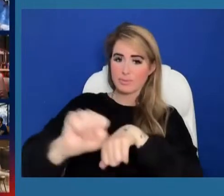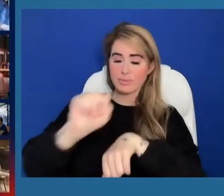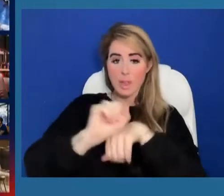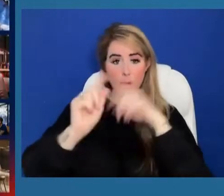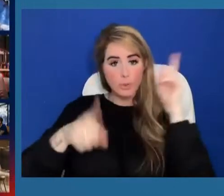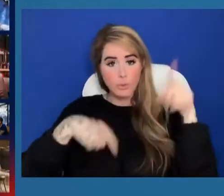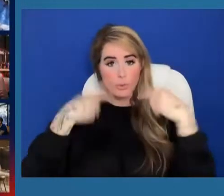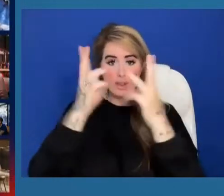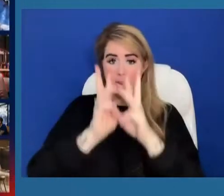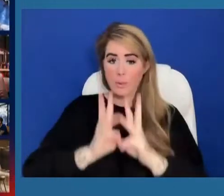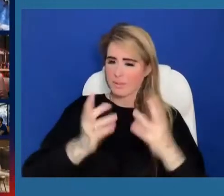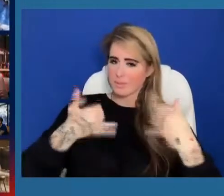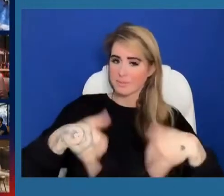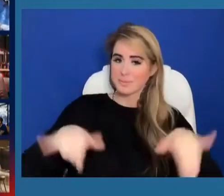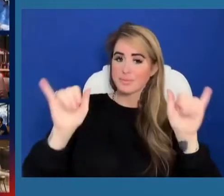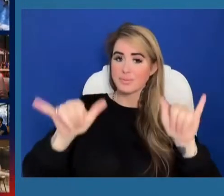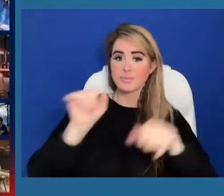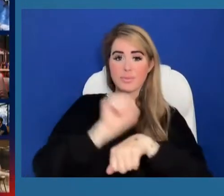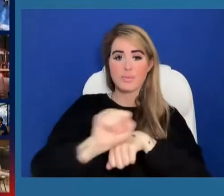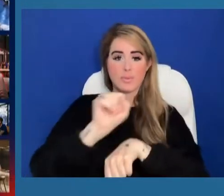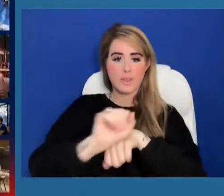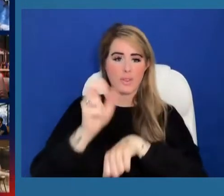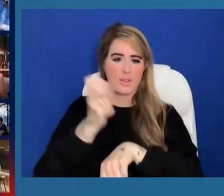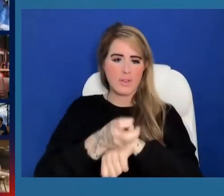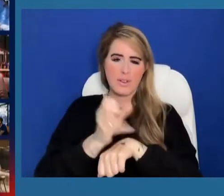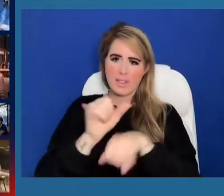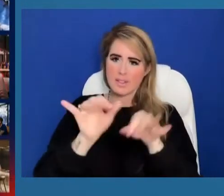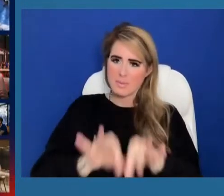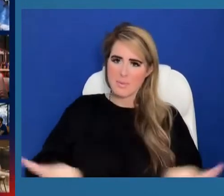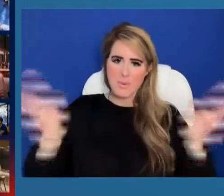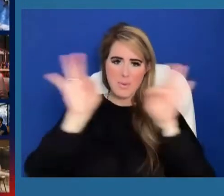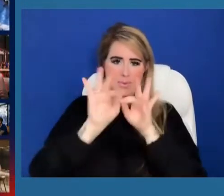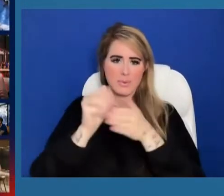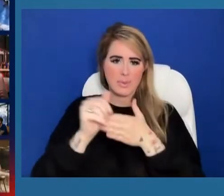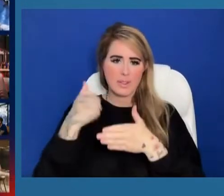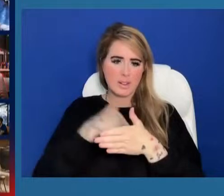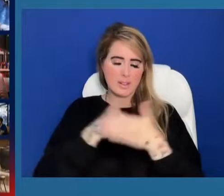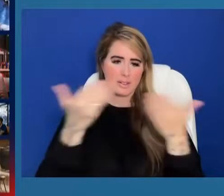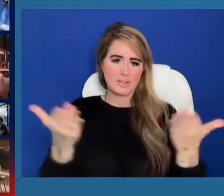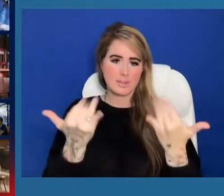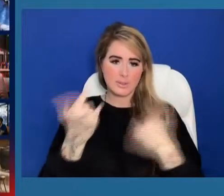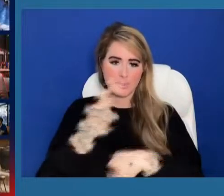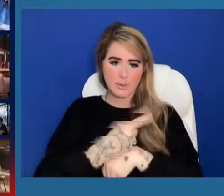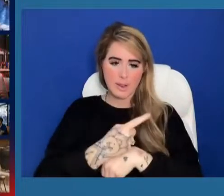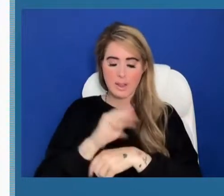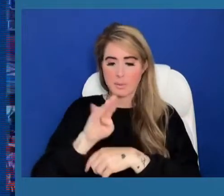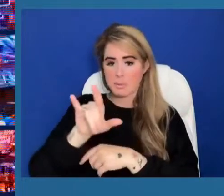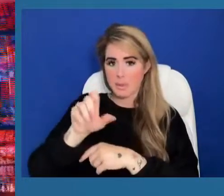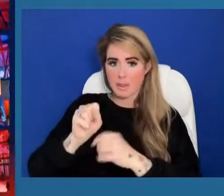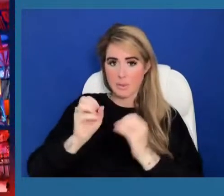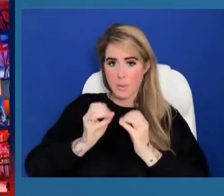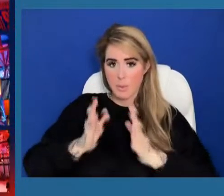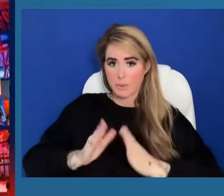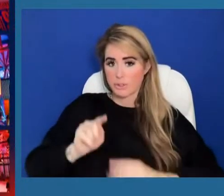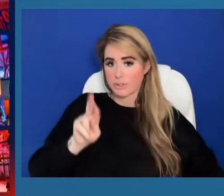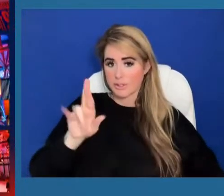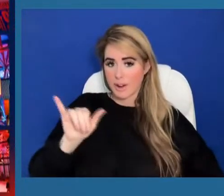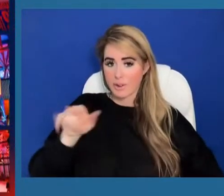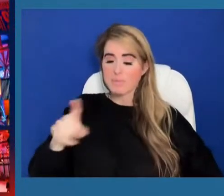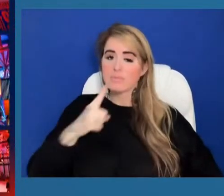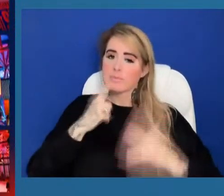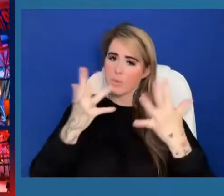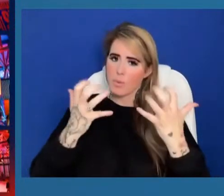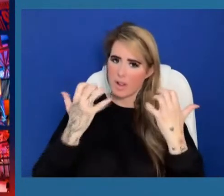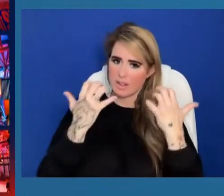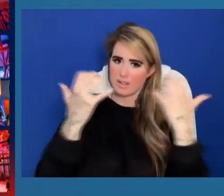live in. It was important to get us to where we're at today. Bills owner Terry Pegula said he wanted a stadium